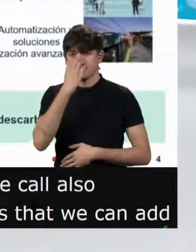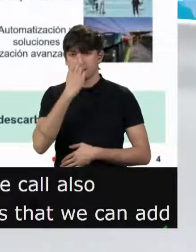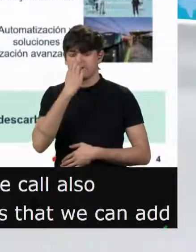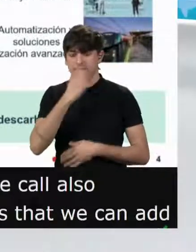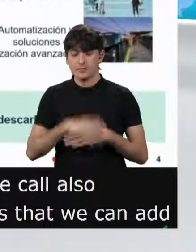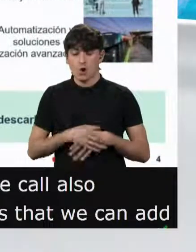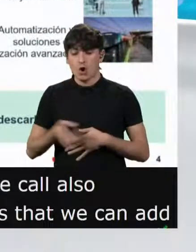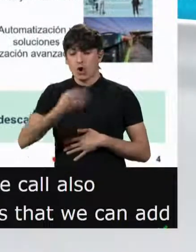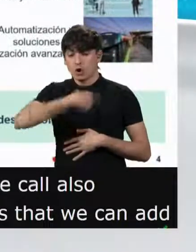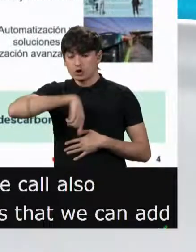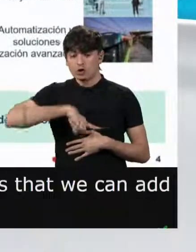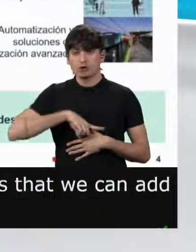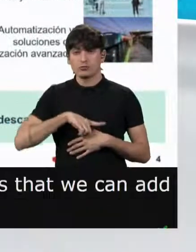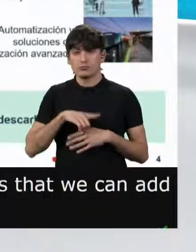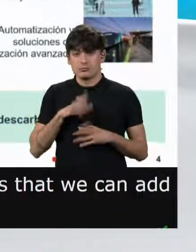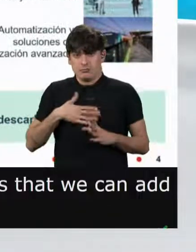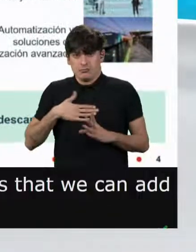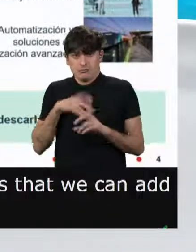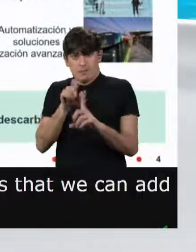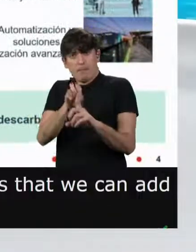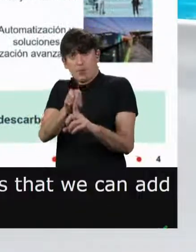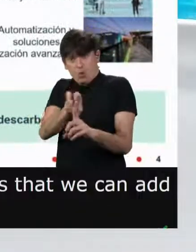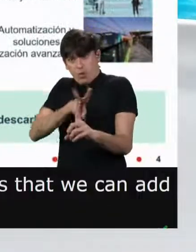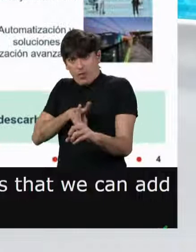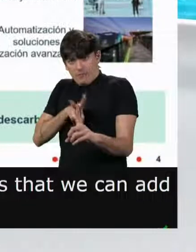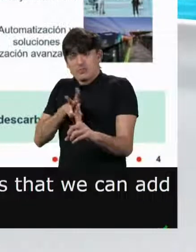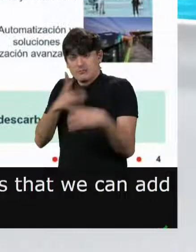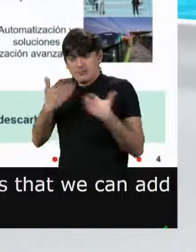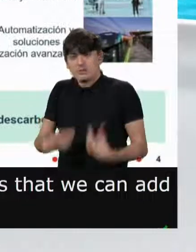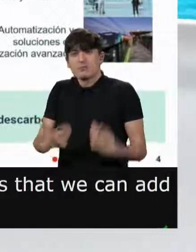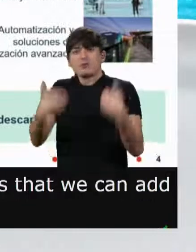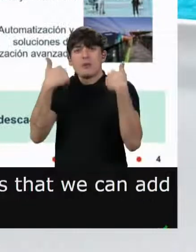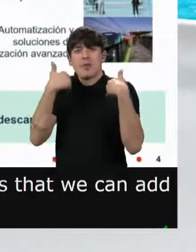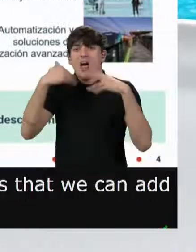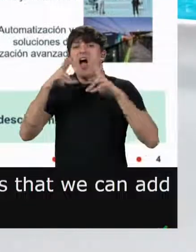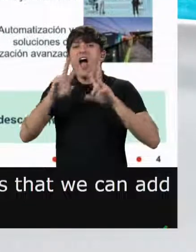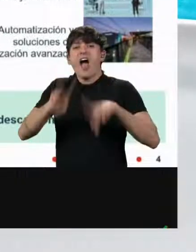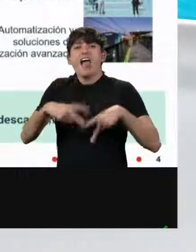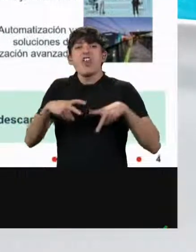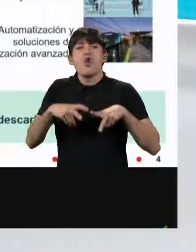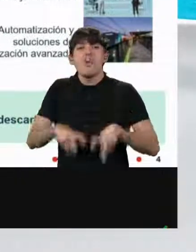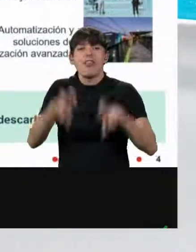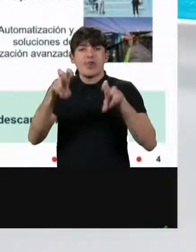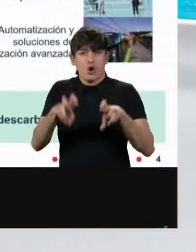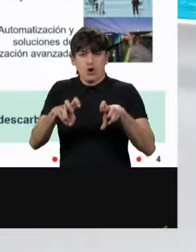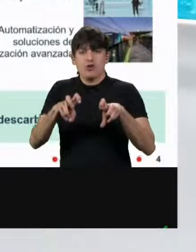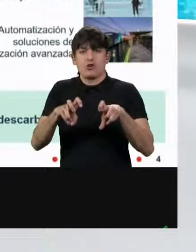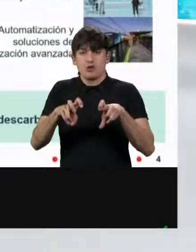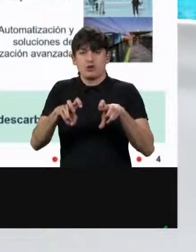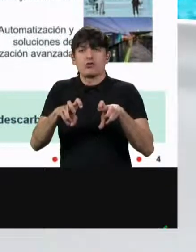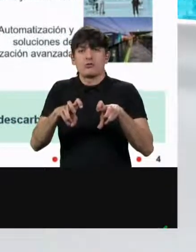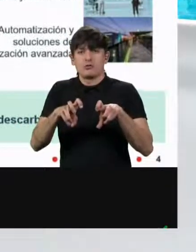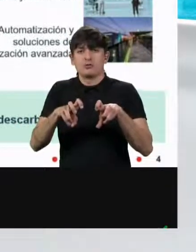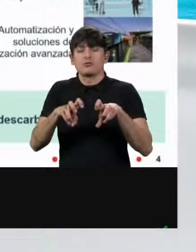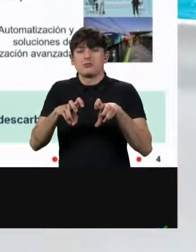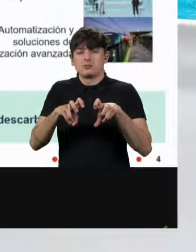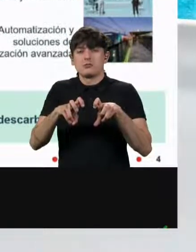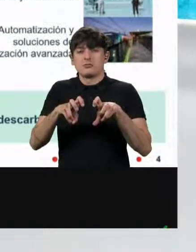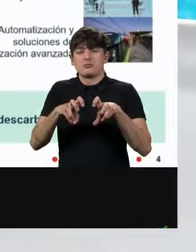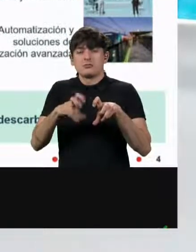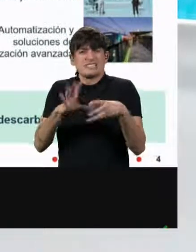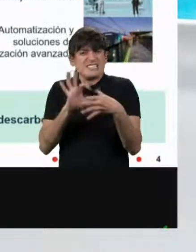equipment once it's delivered. Now, for us, and from my point of view as responsible for innovation,